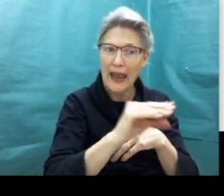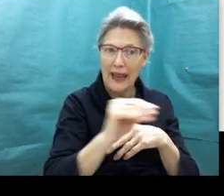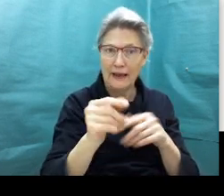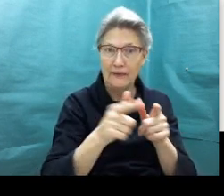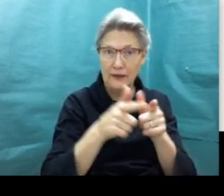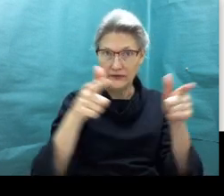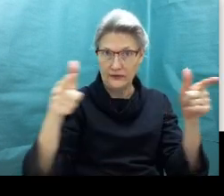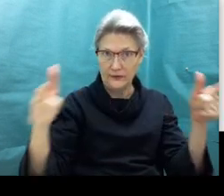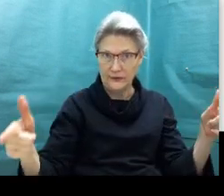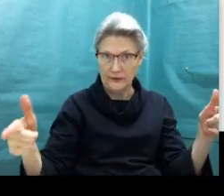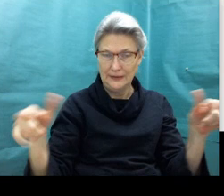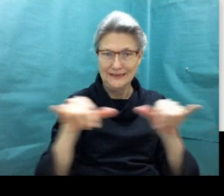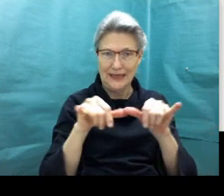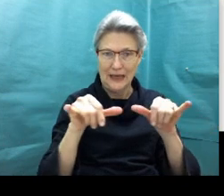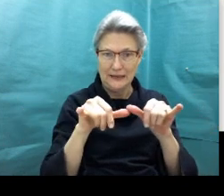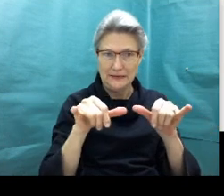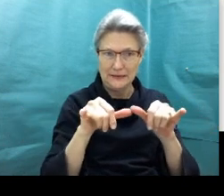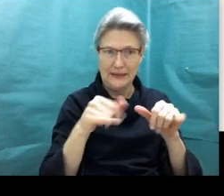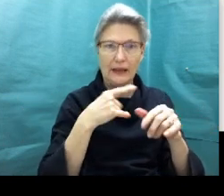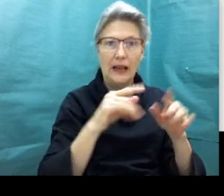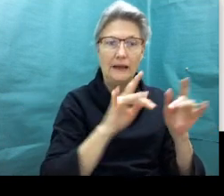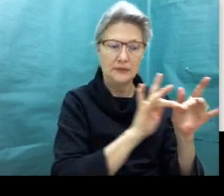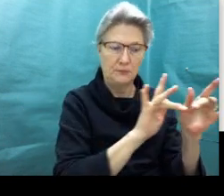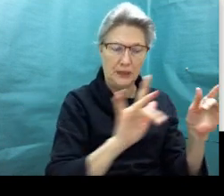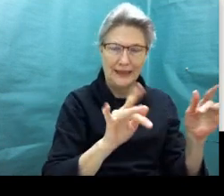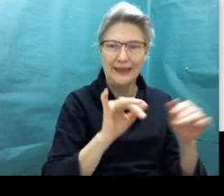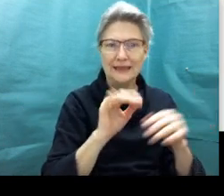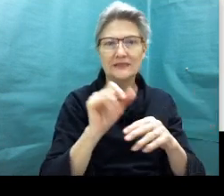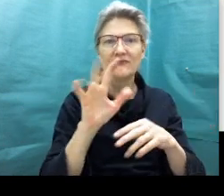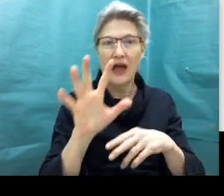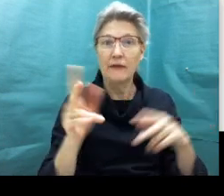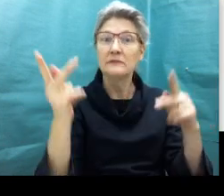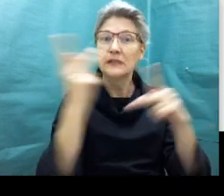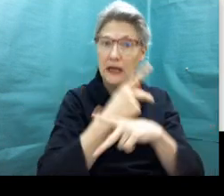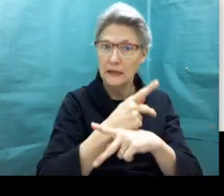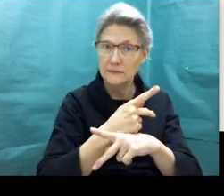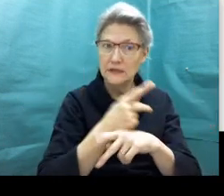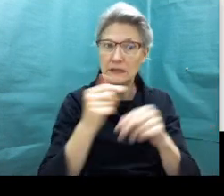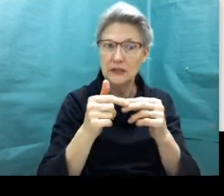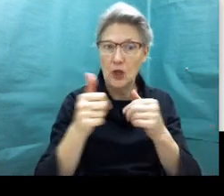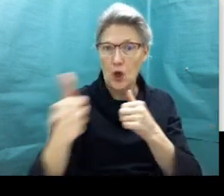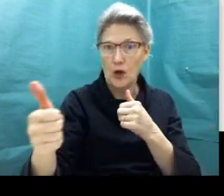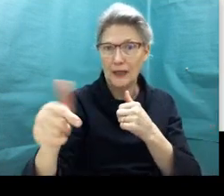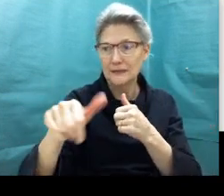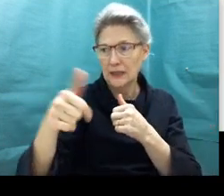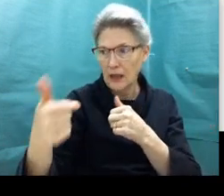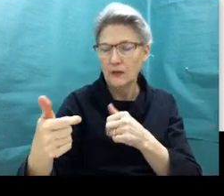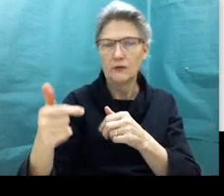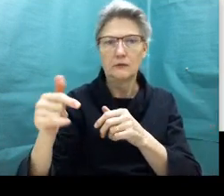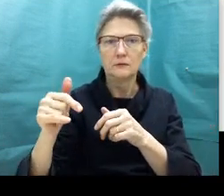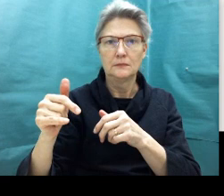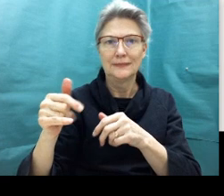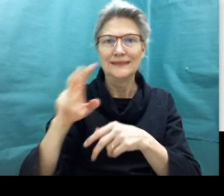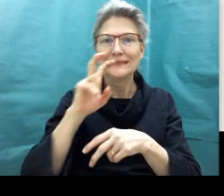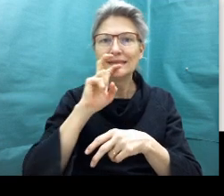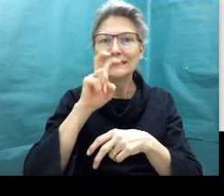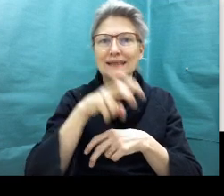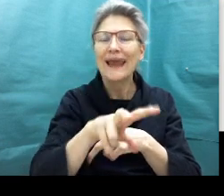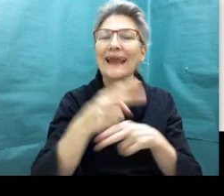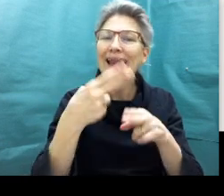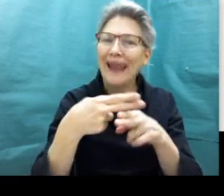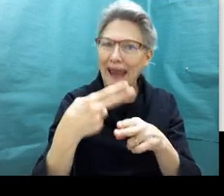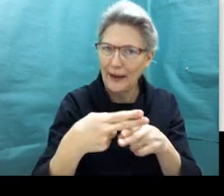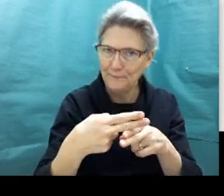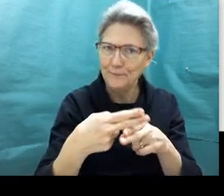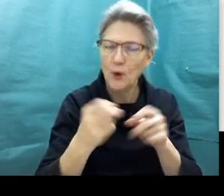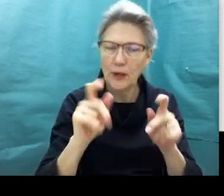below, I have some blanks and some words. It says blank is 5 times as long as blank. So we're trying to find a snake, and we can call